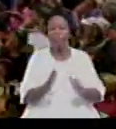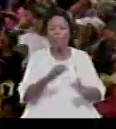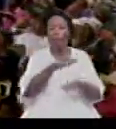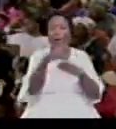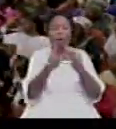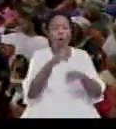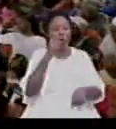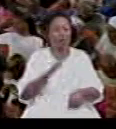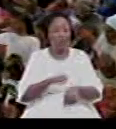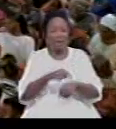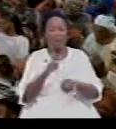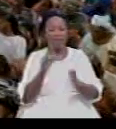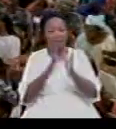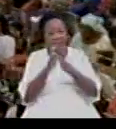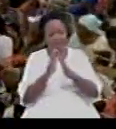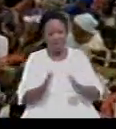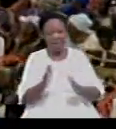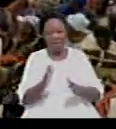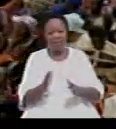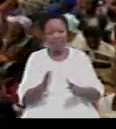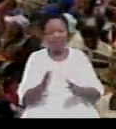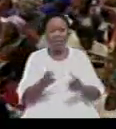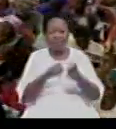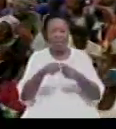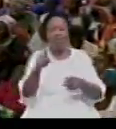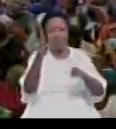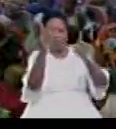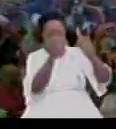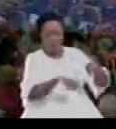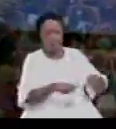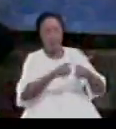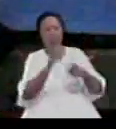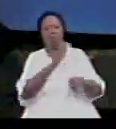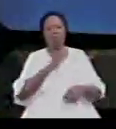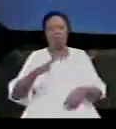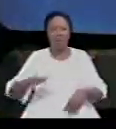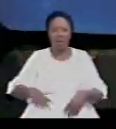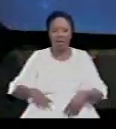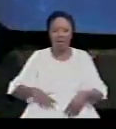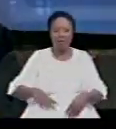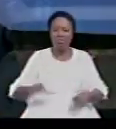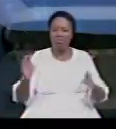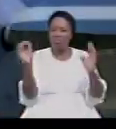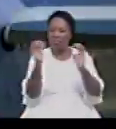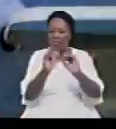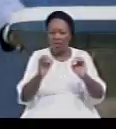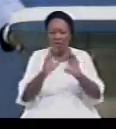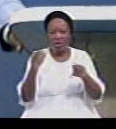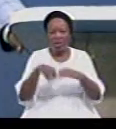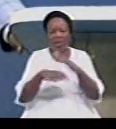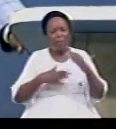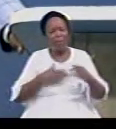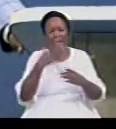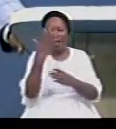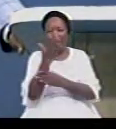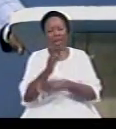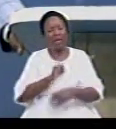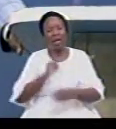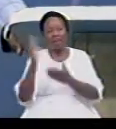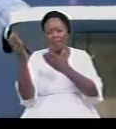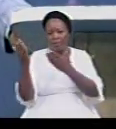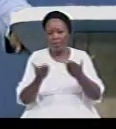all-time Christian, you come to Christ. Nothing in my hand I